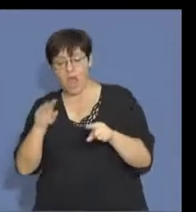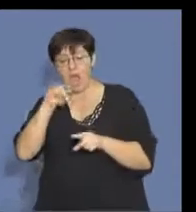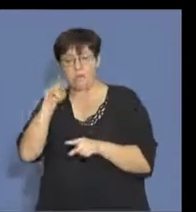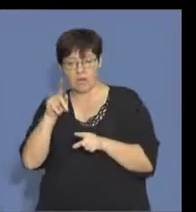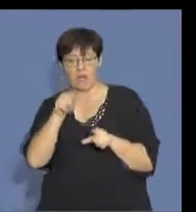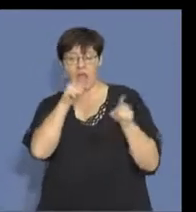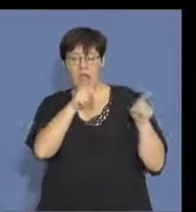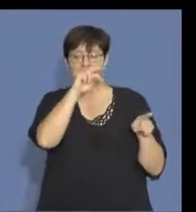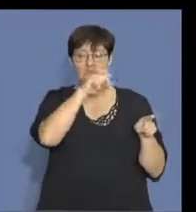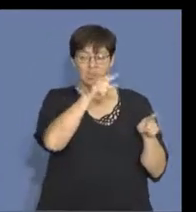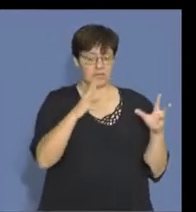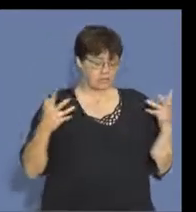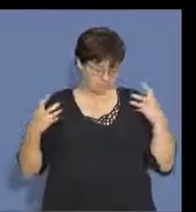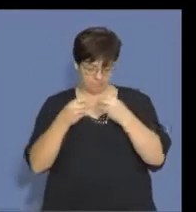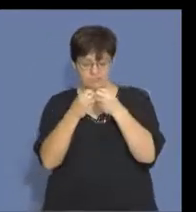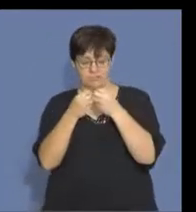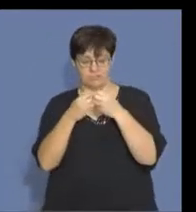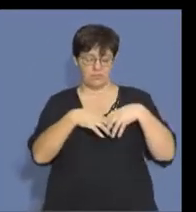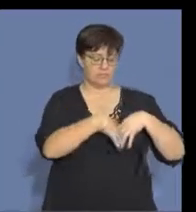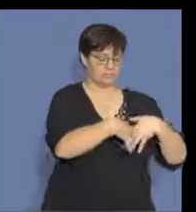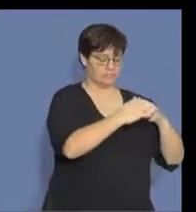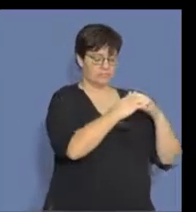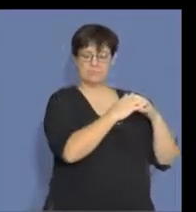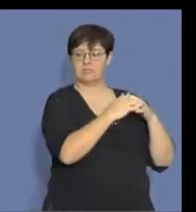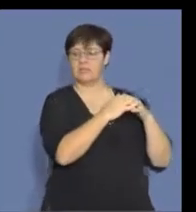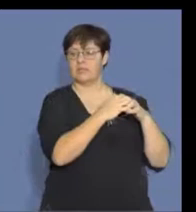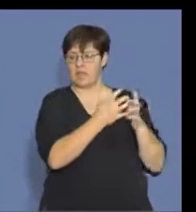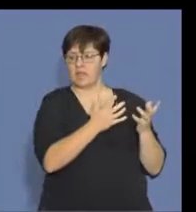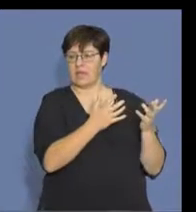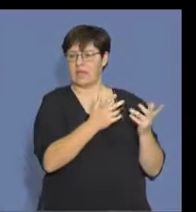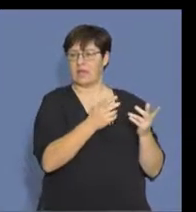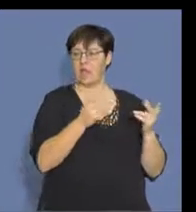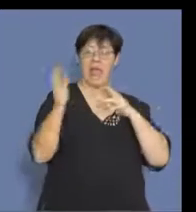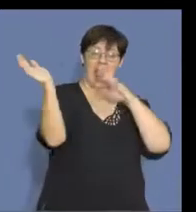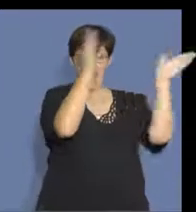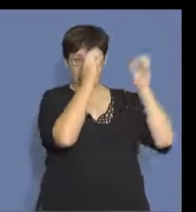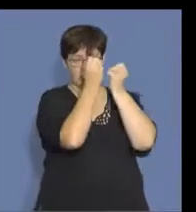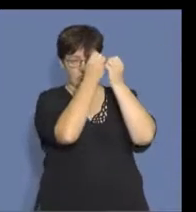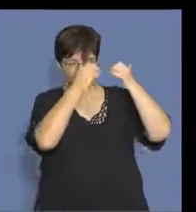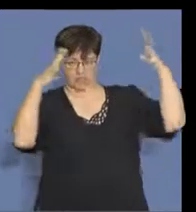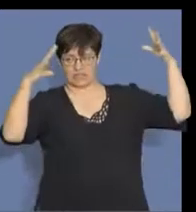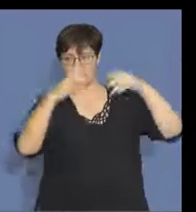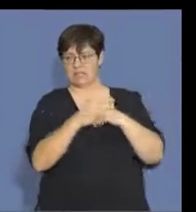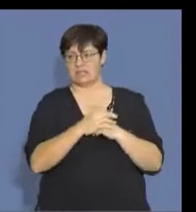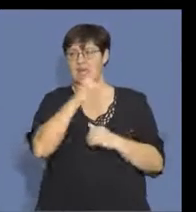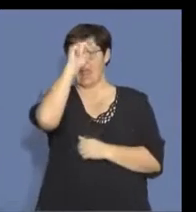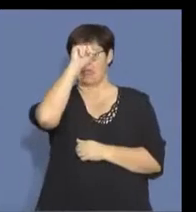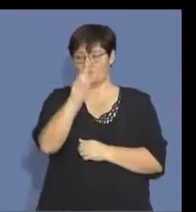and nitrates into nitrogen and nitrous oxide, which is then released into the atmosphere. These are called